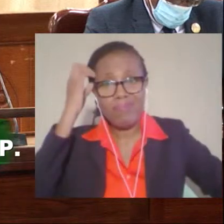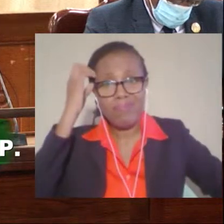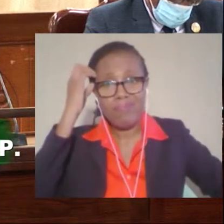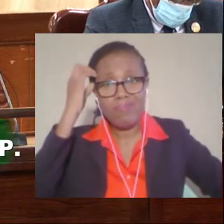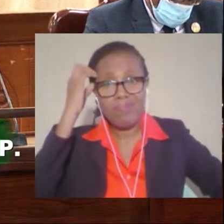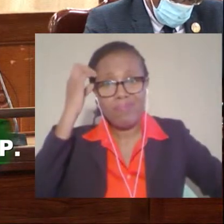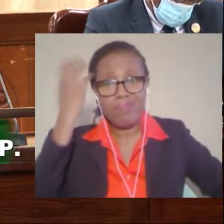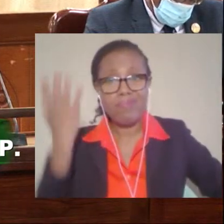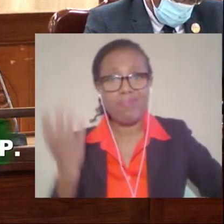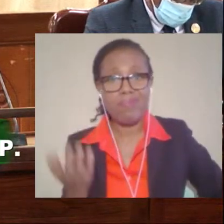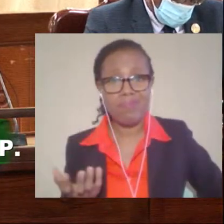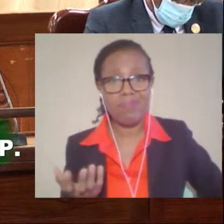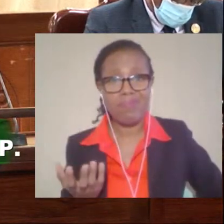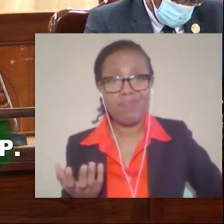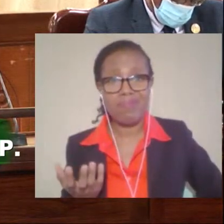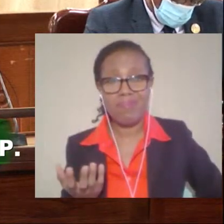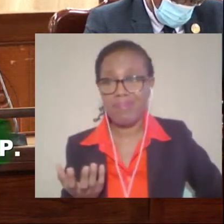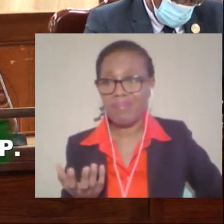That